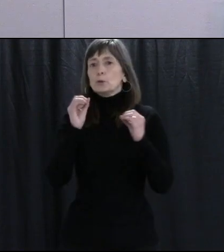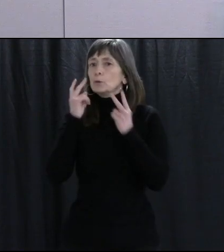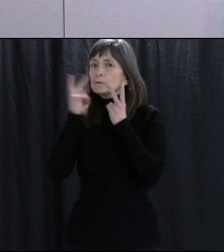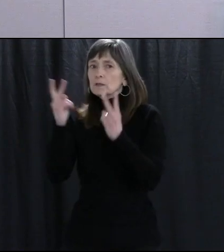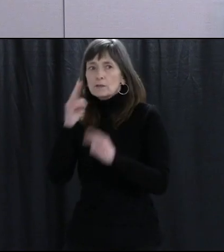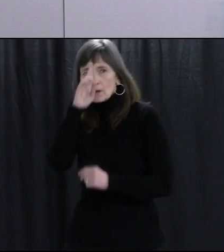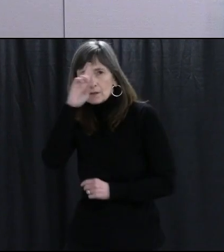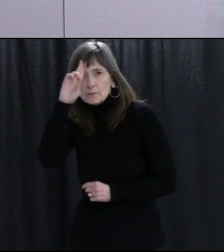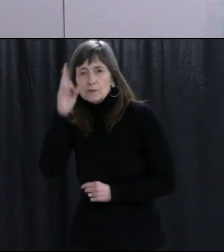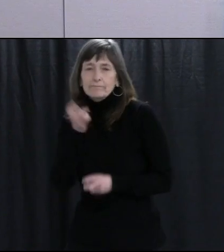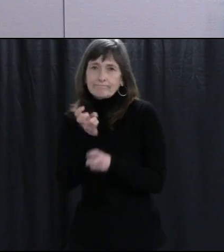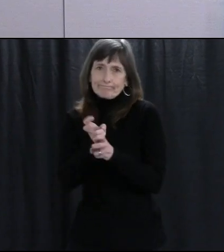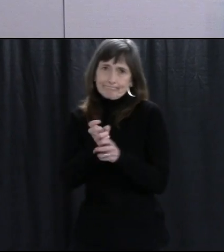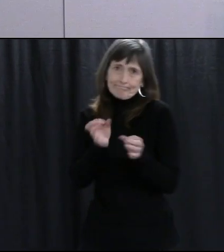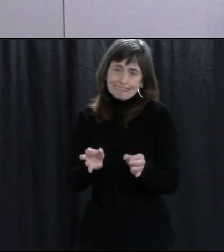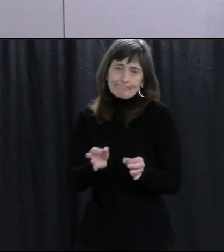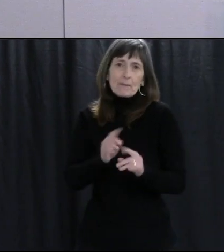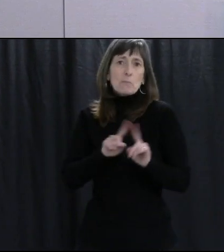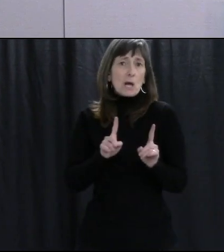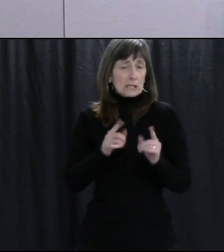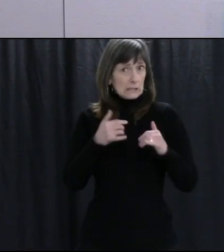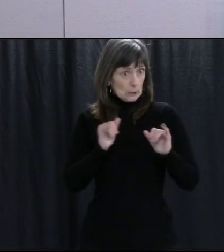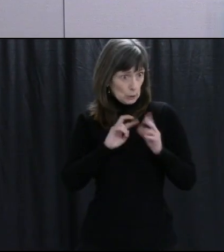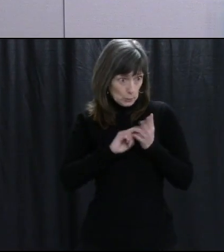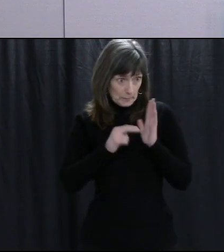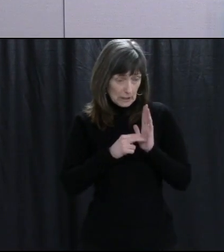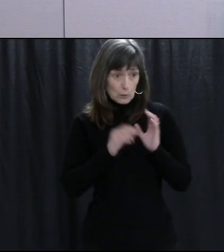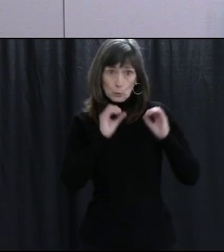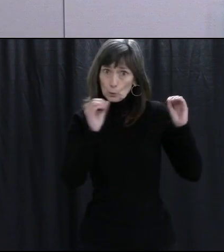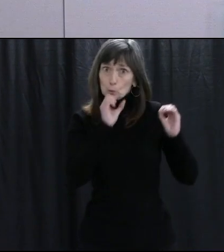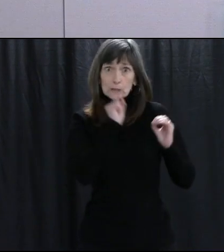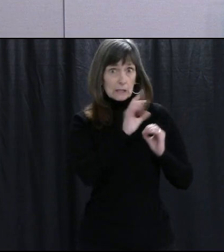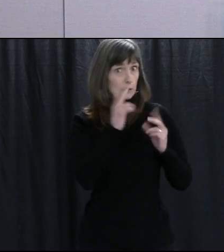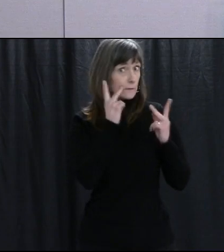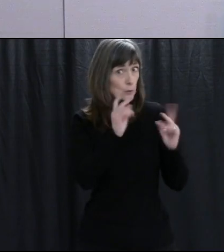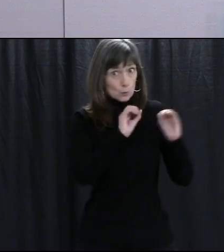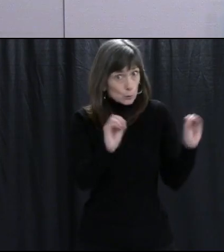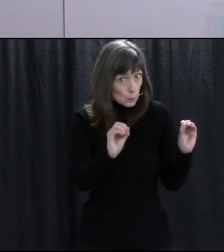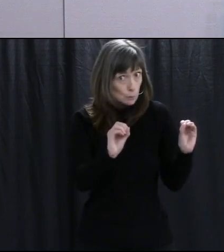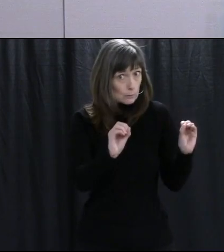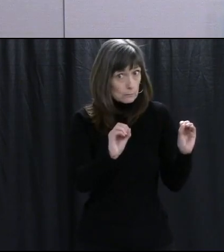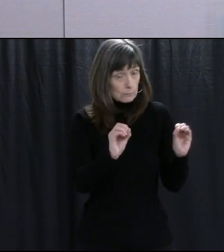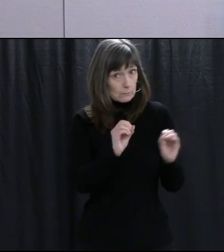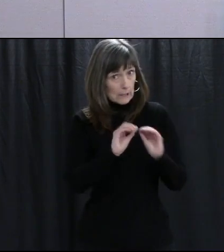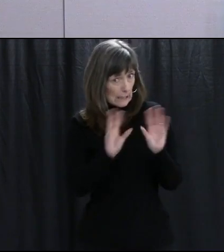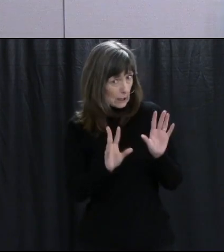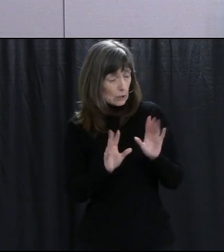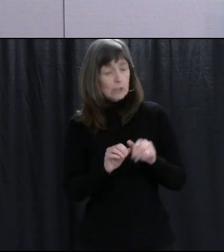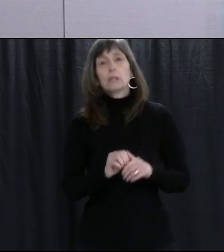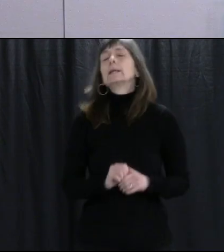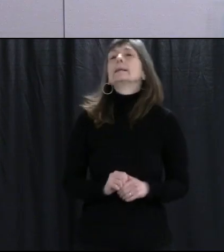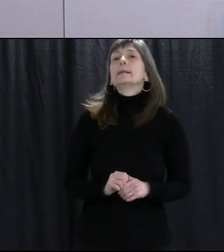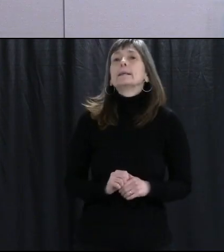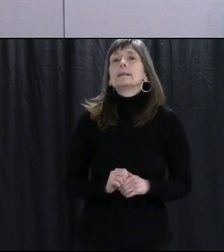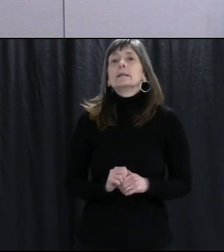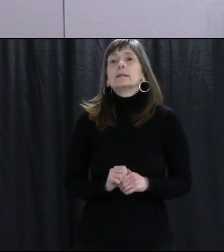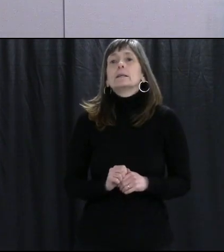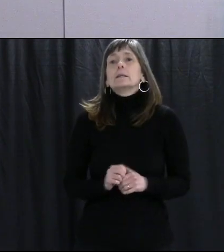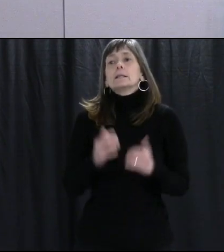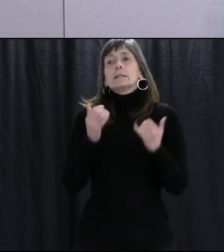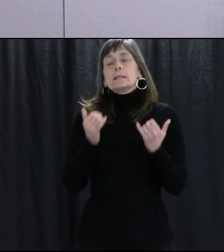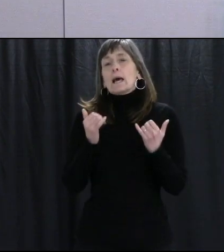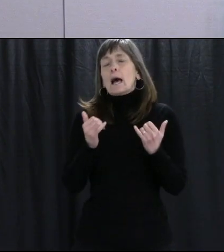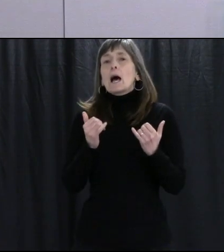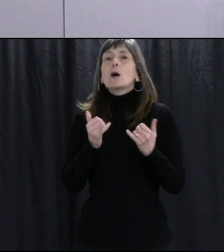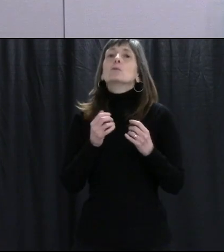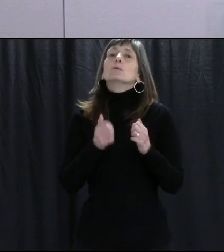homes? Where are we at with that? So I just need some clarification. No, the restrictions, the severer restrictions are actually around acute